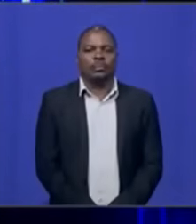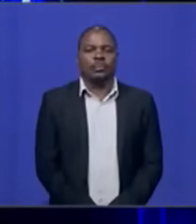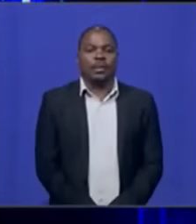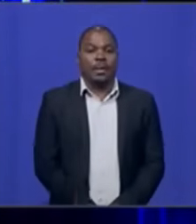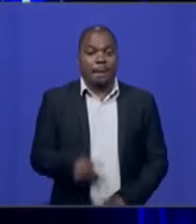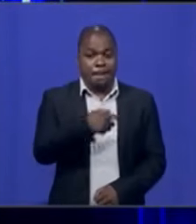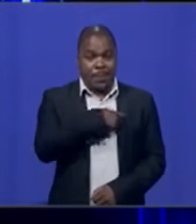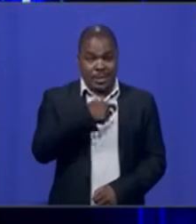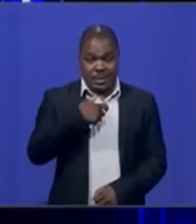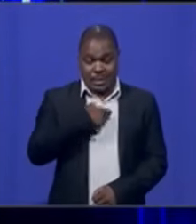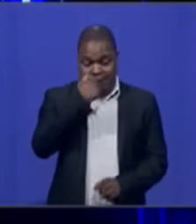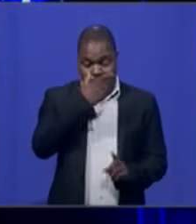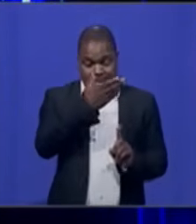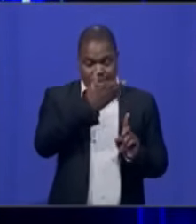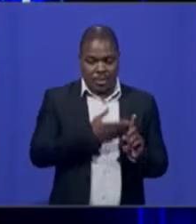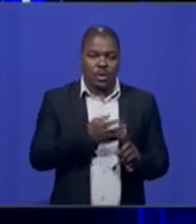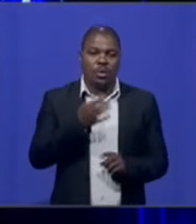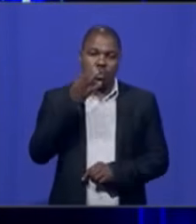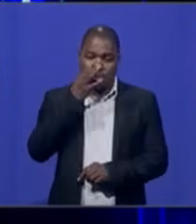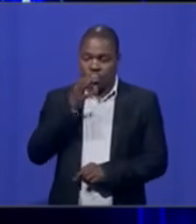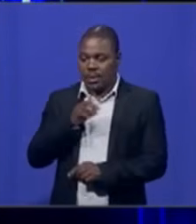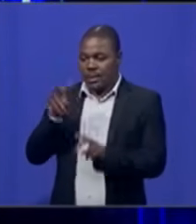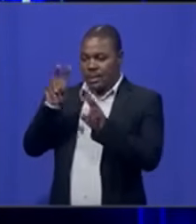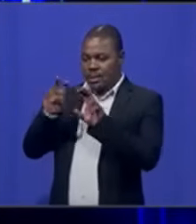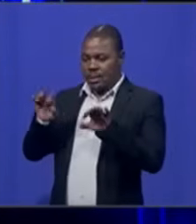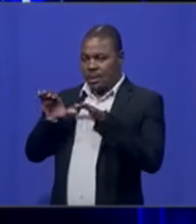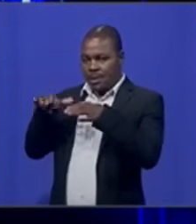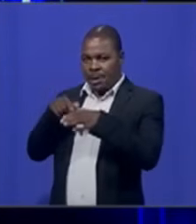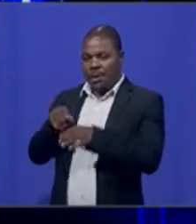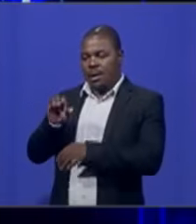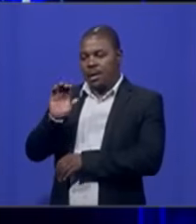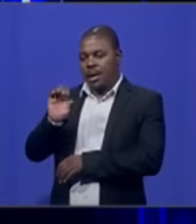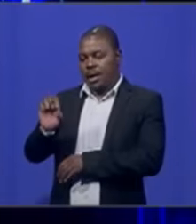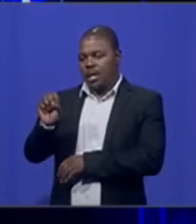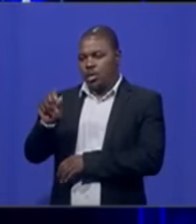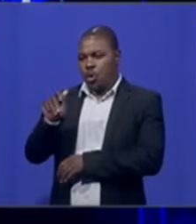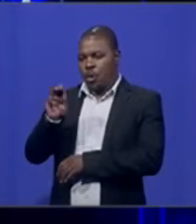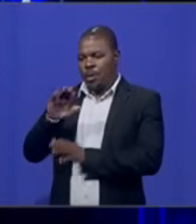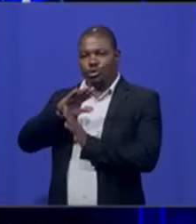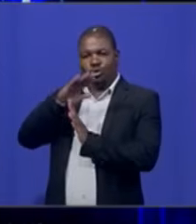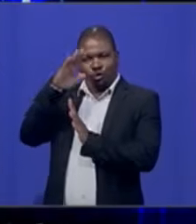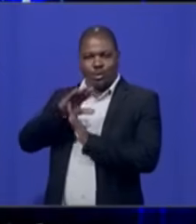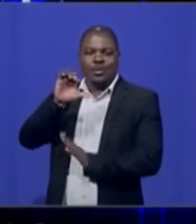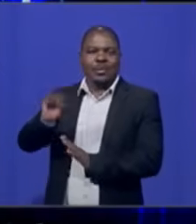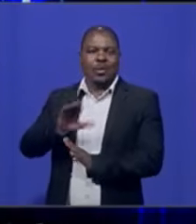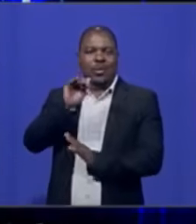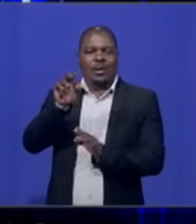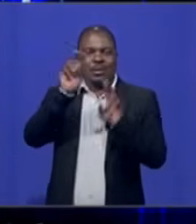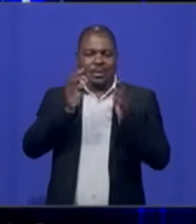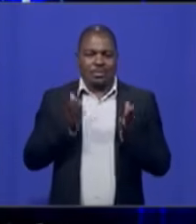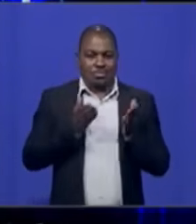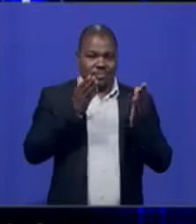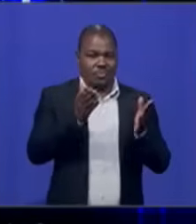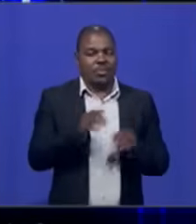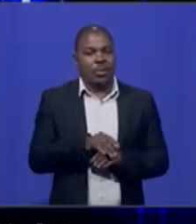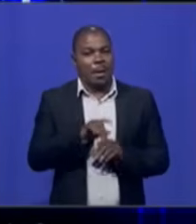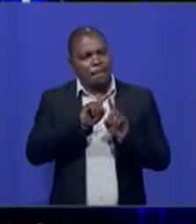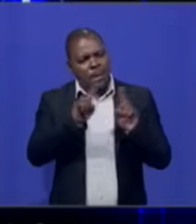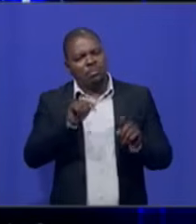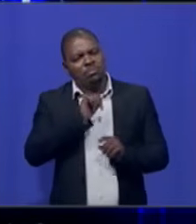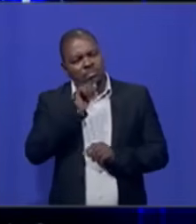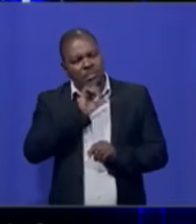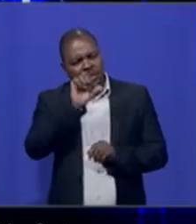Mopresidente Cyril Ramaphosa o tiisitse karolo ya Eskom jwalo ka mohlahisi wa mantlha wa naha wa motlakase le ya Afrika Borwa e kopanya motlakase o